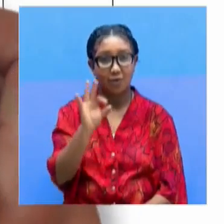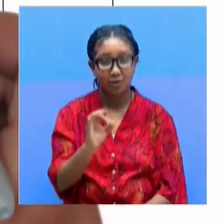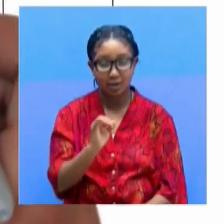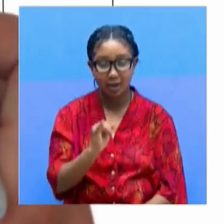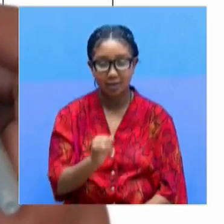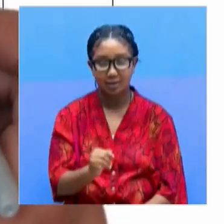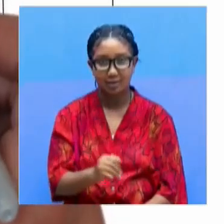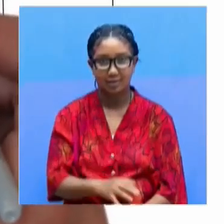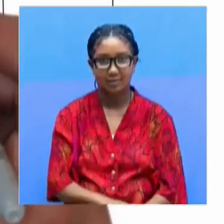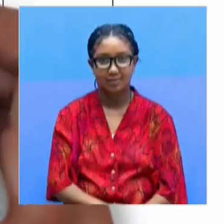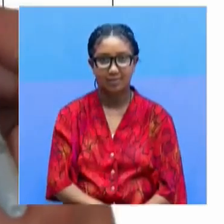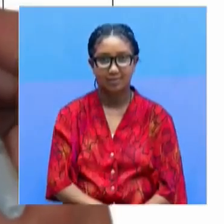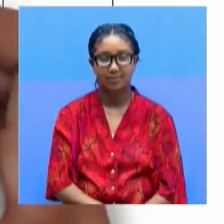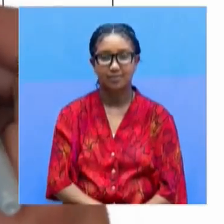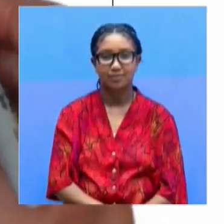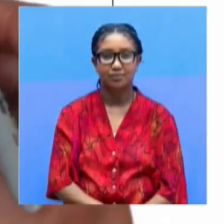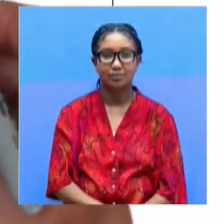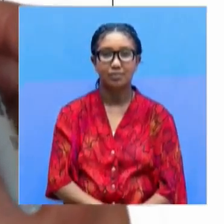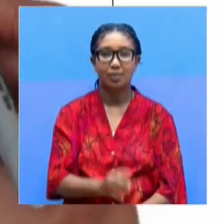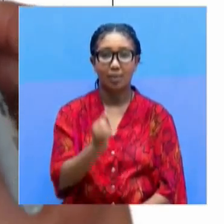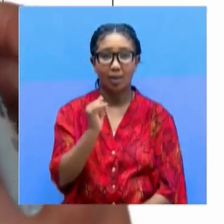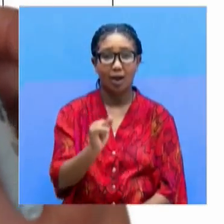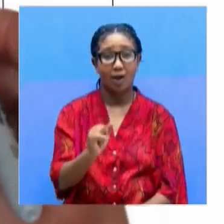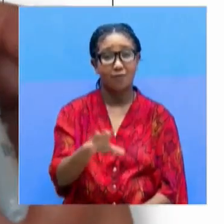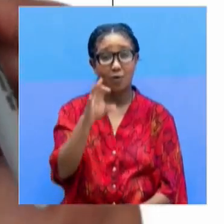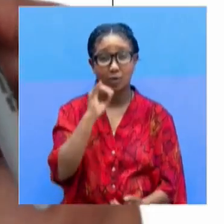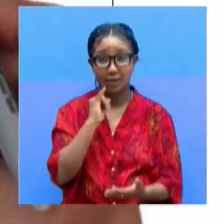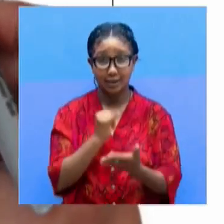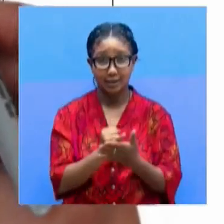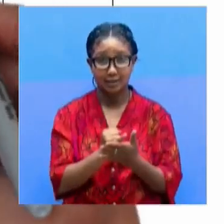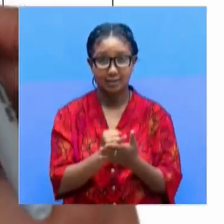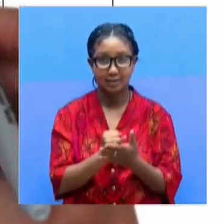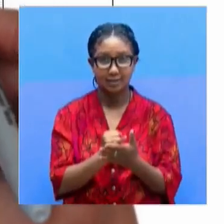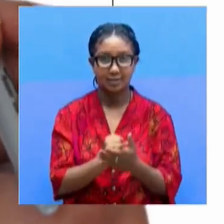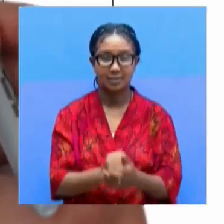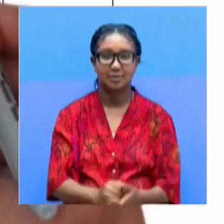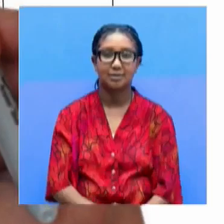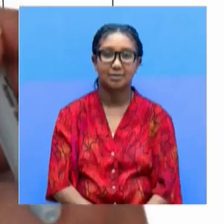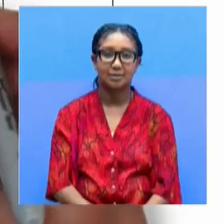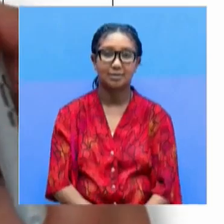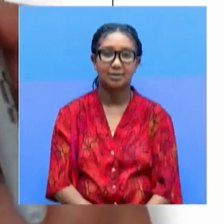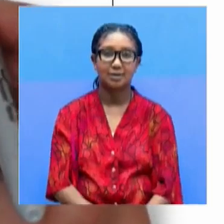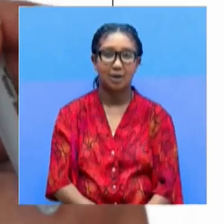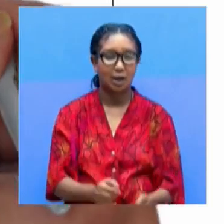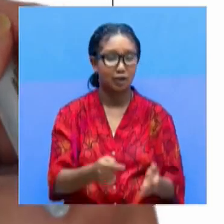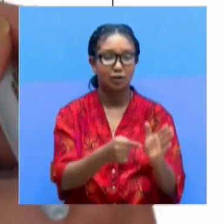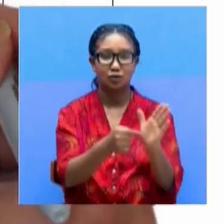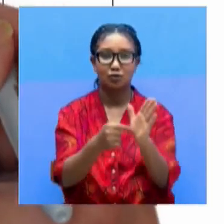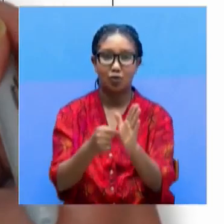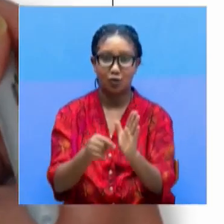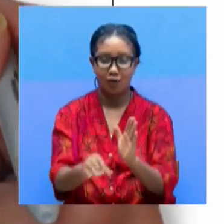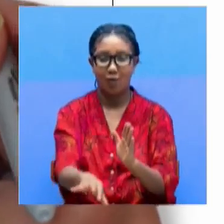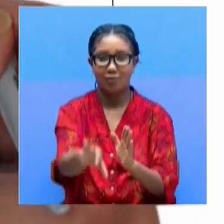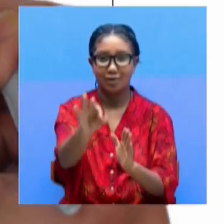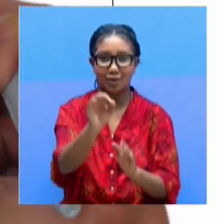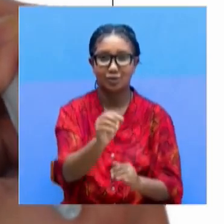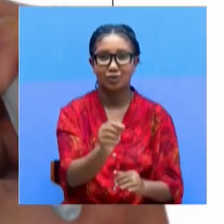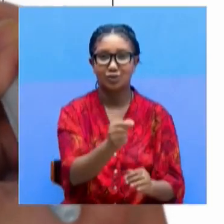it. All right? I found it and showed